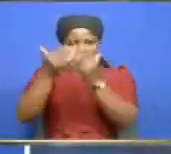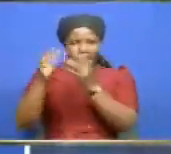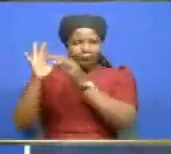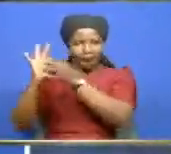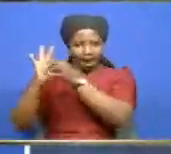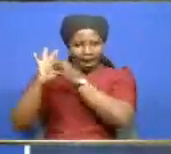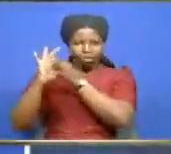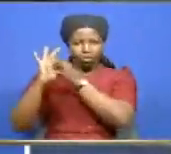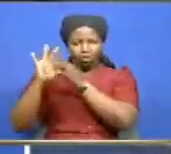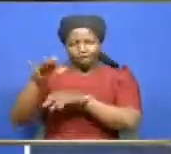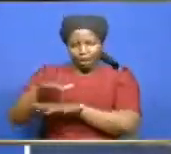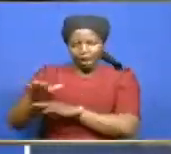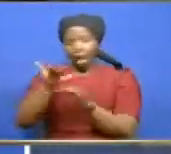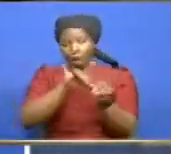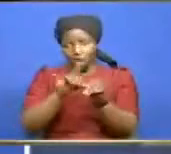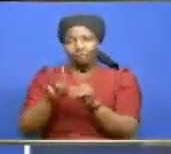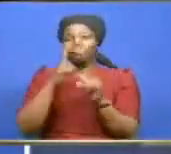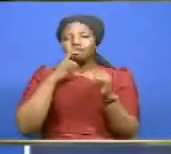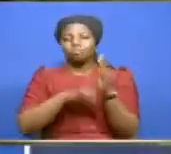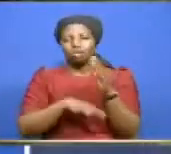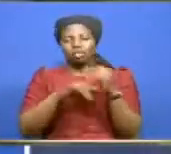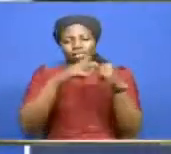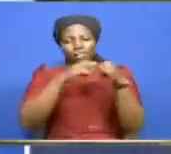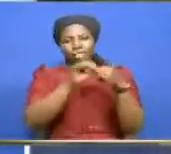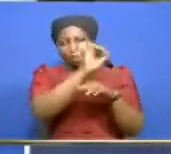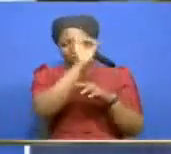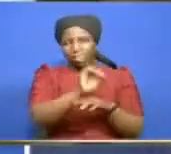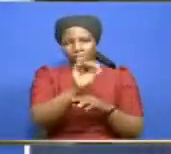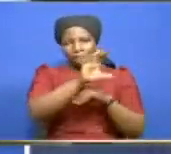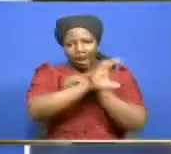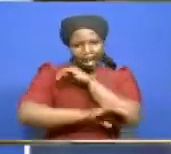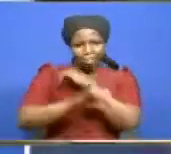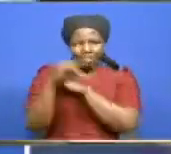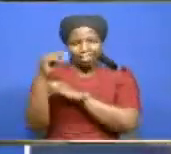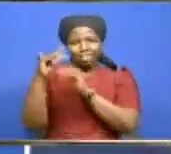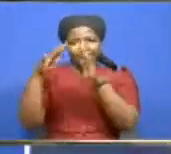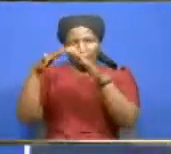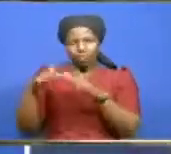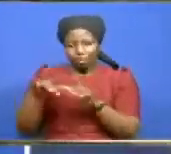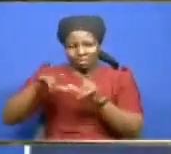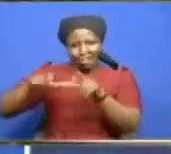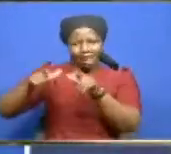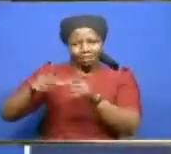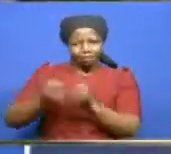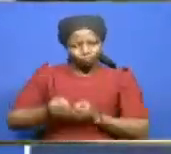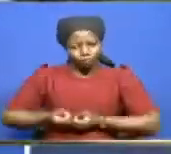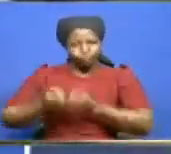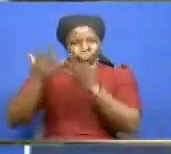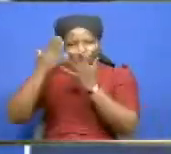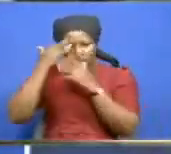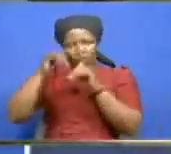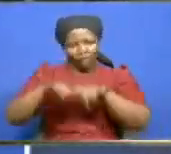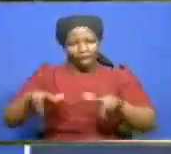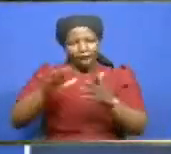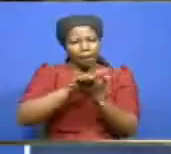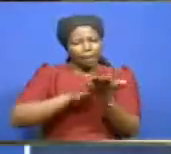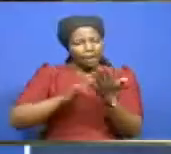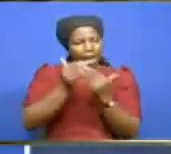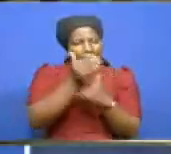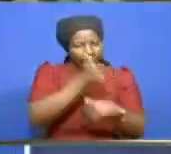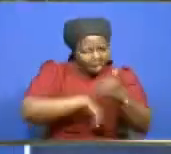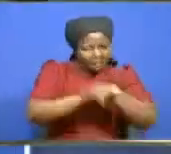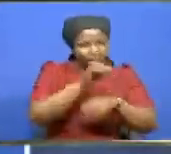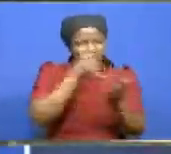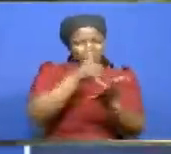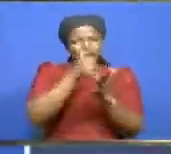He also pointed out that 70% of the country's greenhouse gas emissions is as a result of land-based activities, including